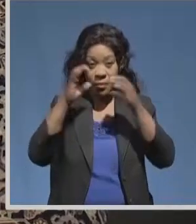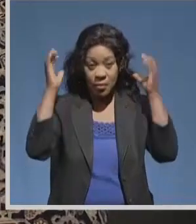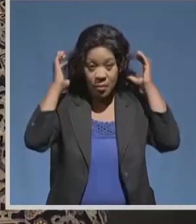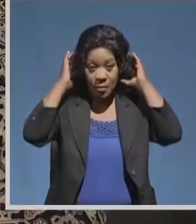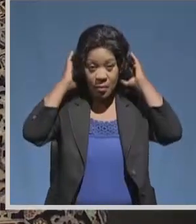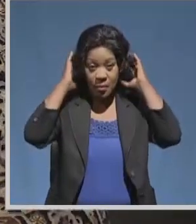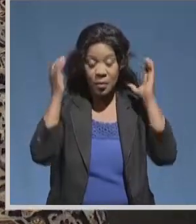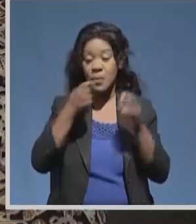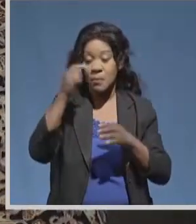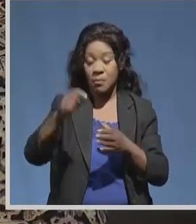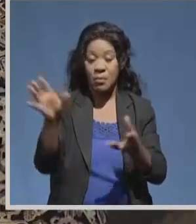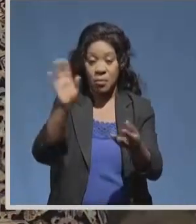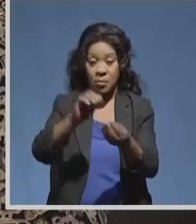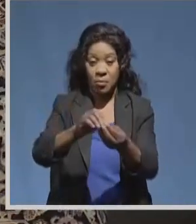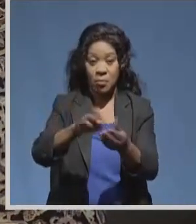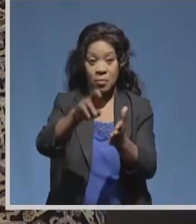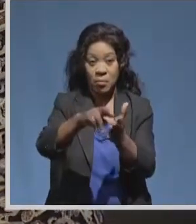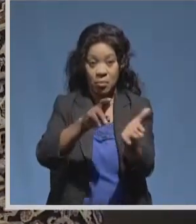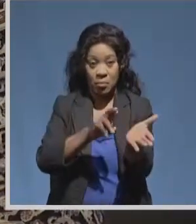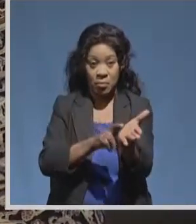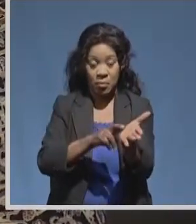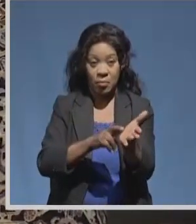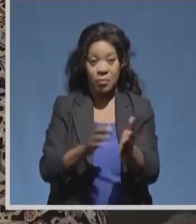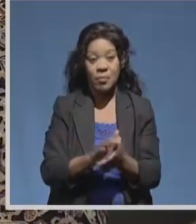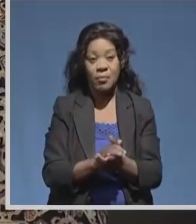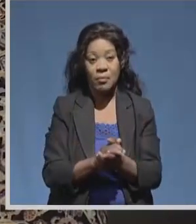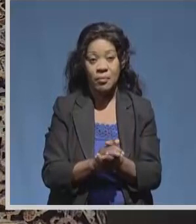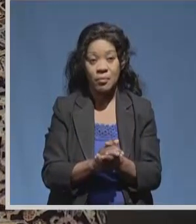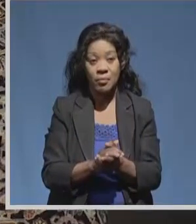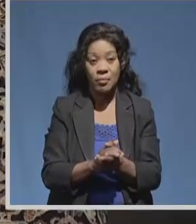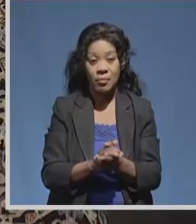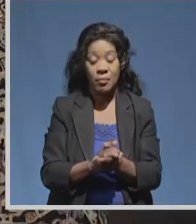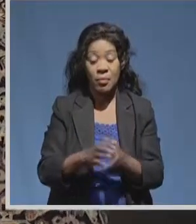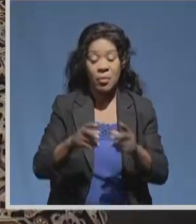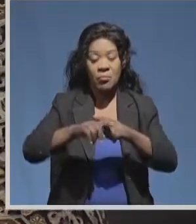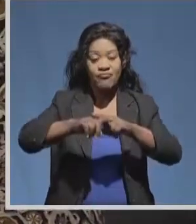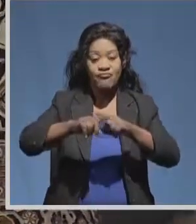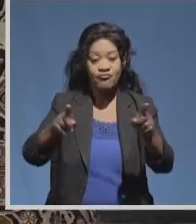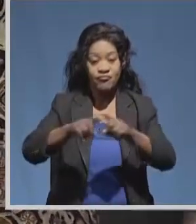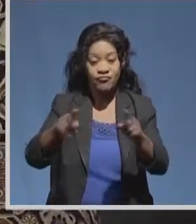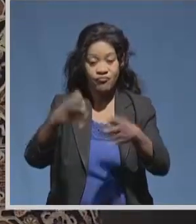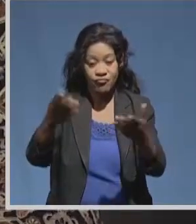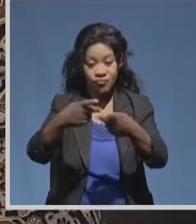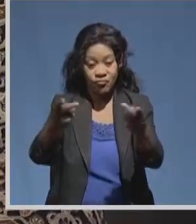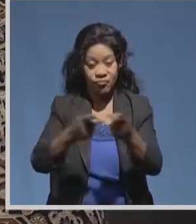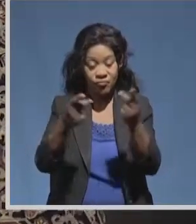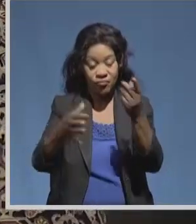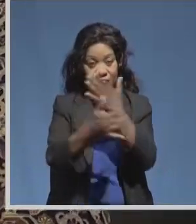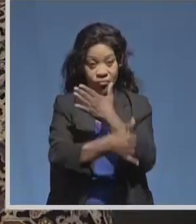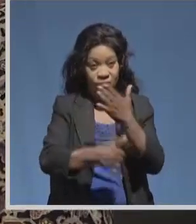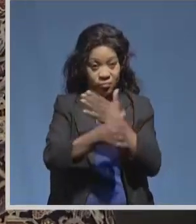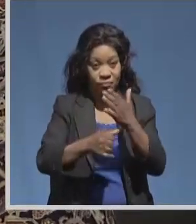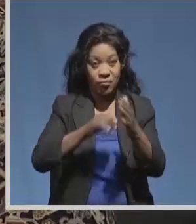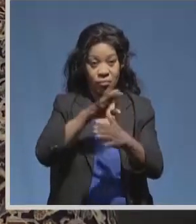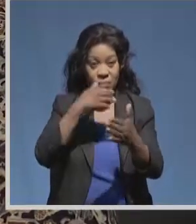put on record again the leadership that has shown by the various faiths in this country, both Christian, Muslim, Hindu, and others, that